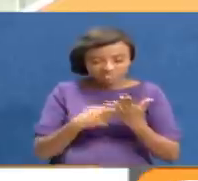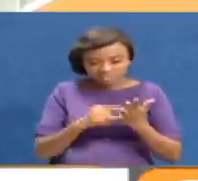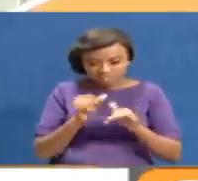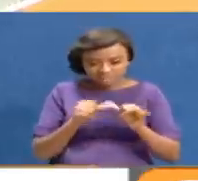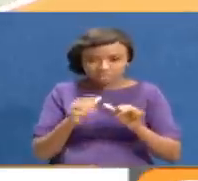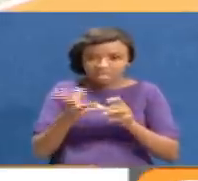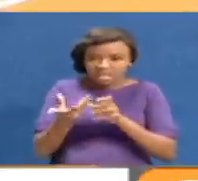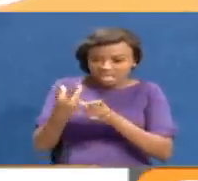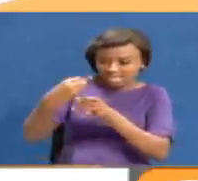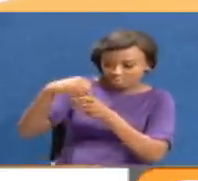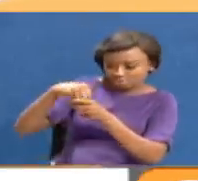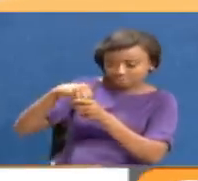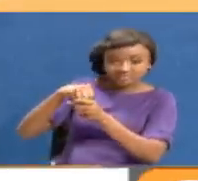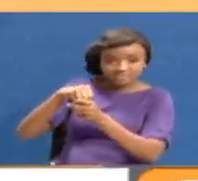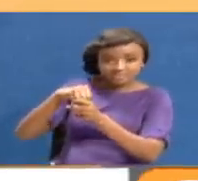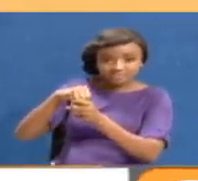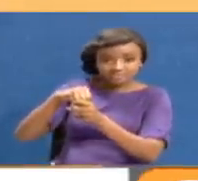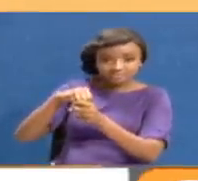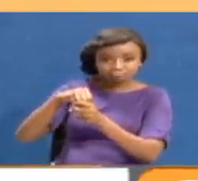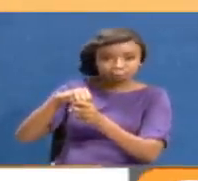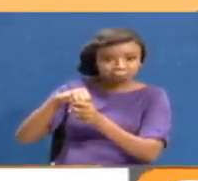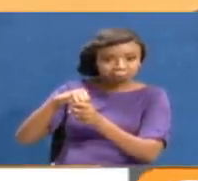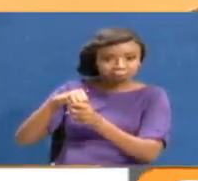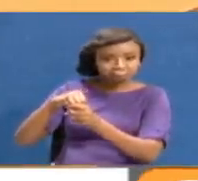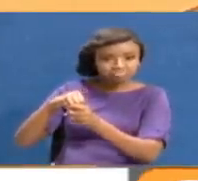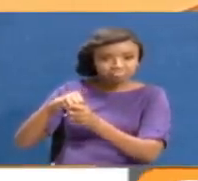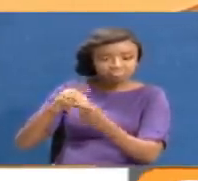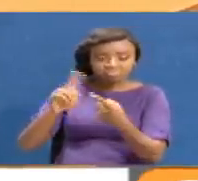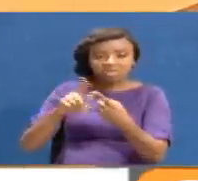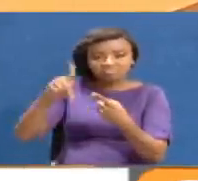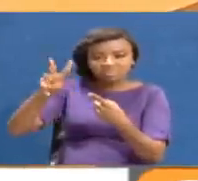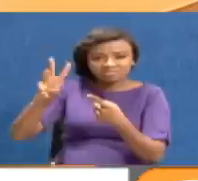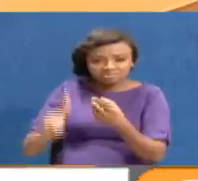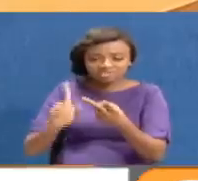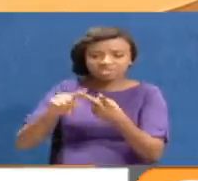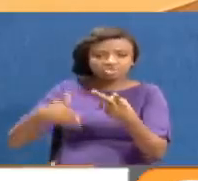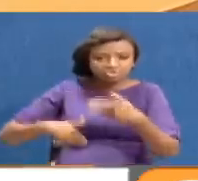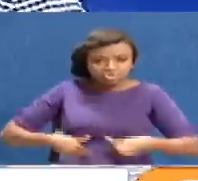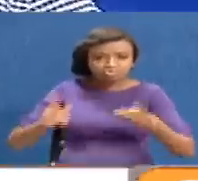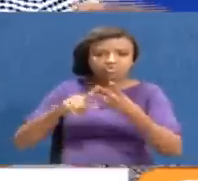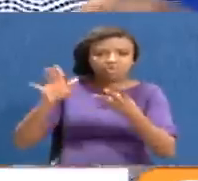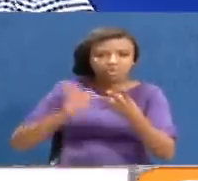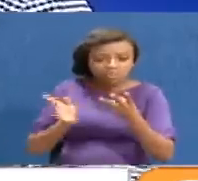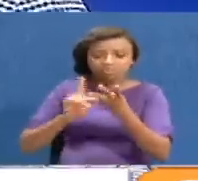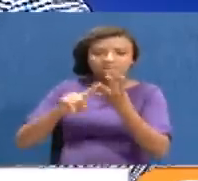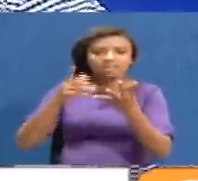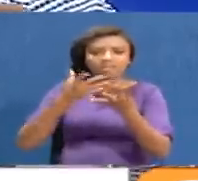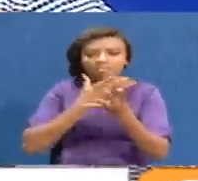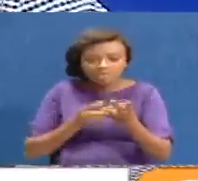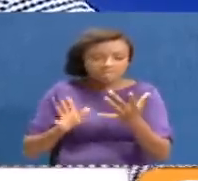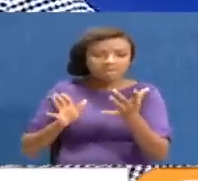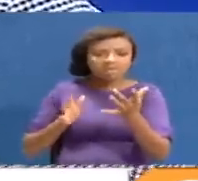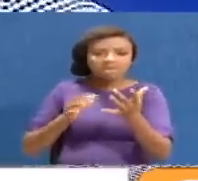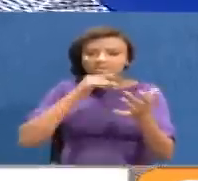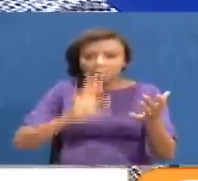question of inclusivity is much wider than power sharing. Mm-hmm. Yeah, it's how do you bring in the disabled, how do you bring in the children, how do you bring in the women, the girl,